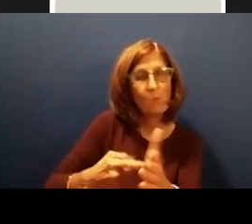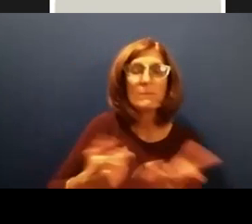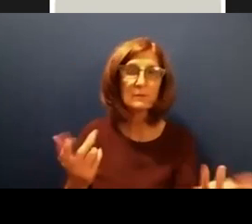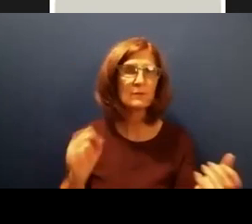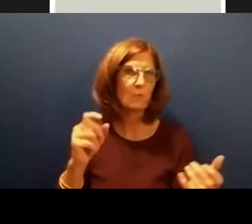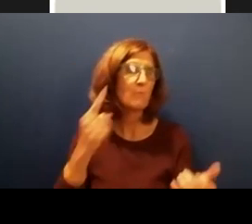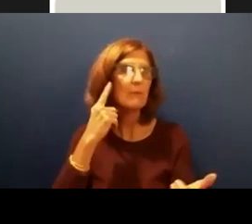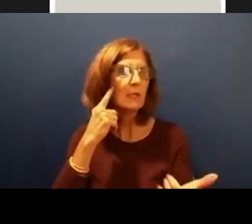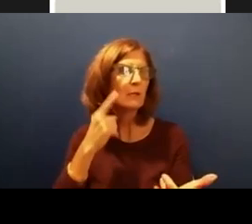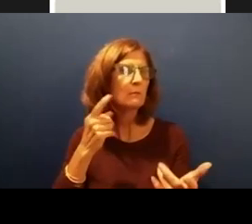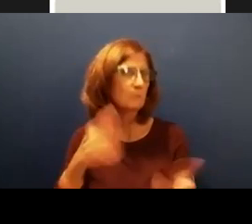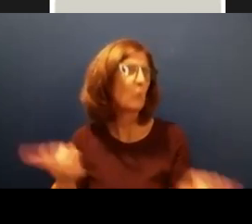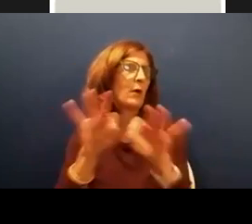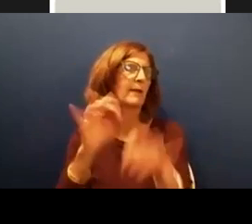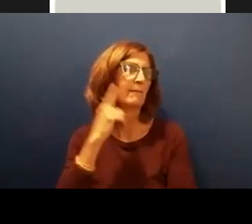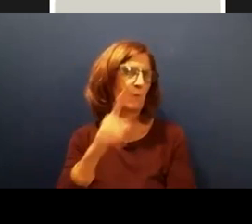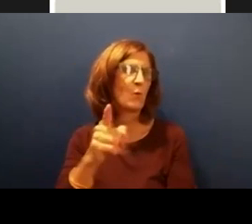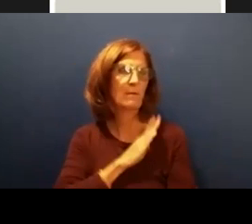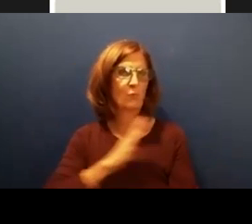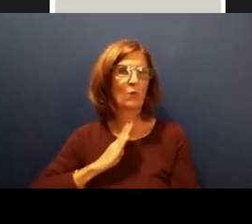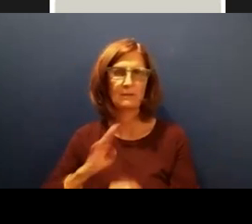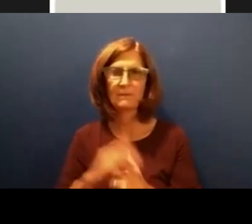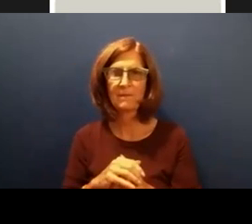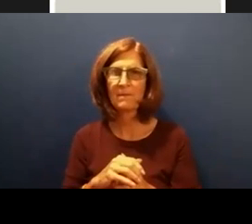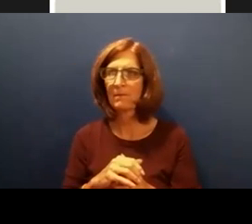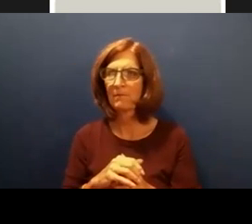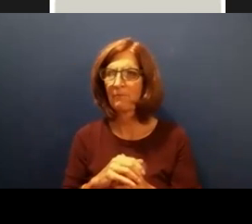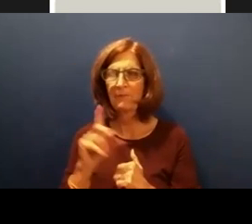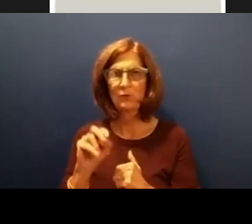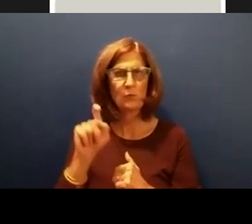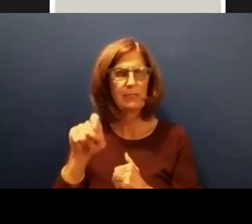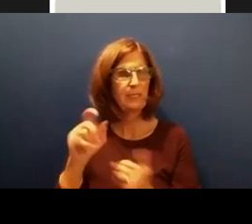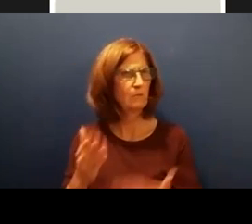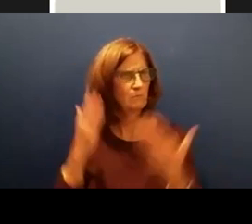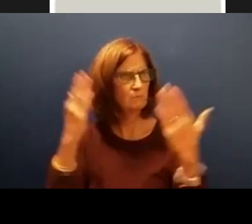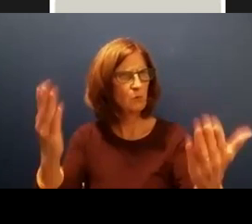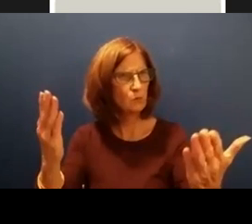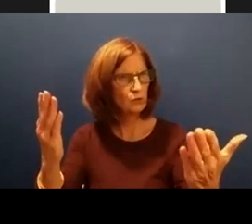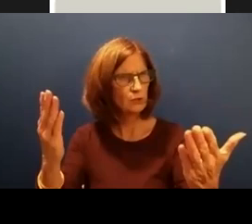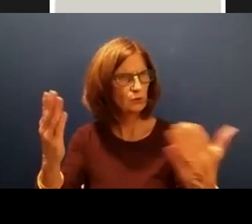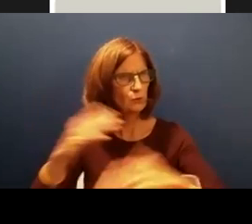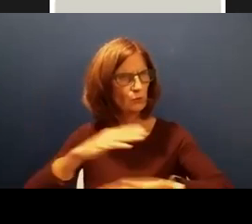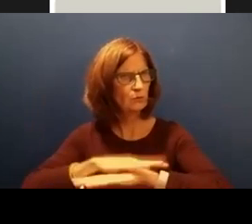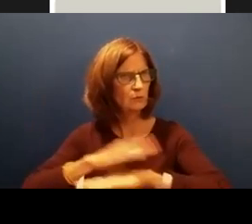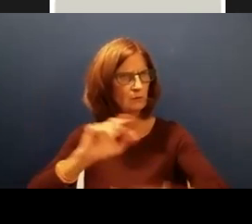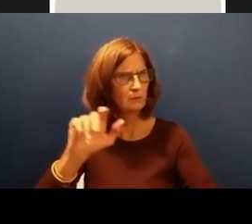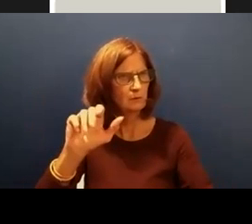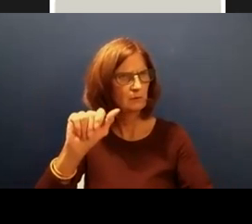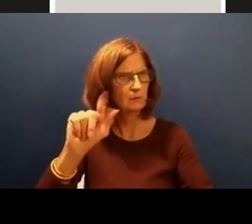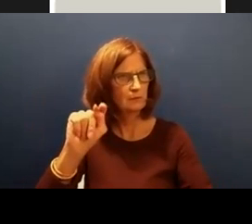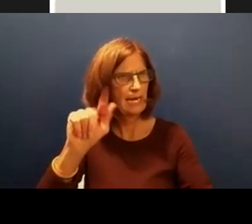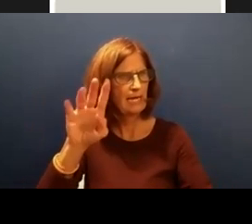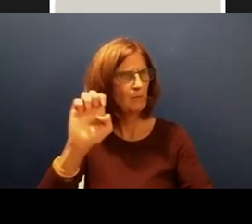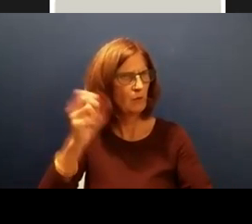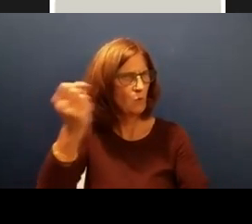board. So with that in mind, do we need a motion to table an agenda item for a month? Or I